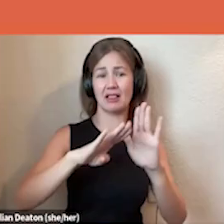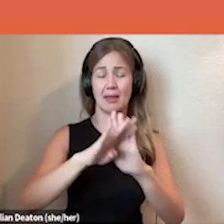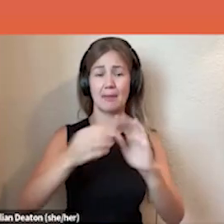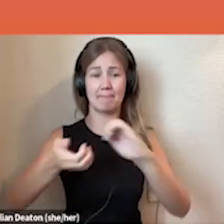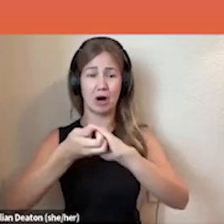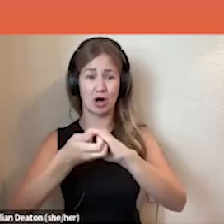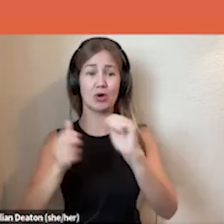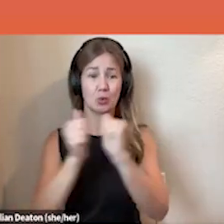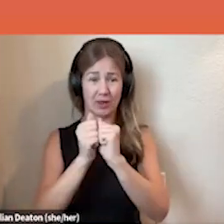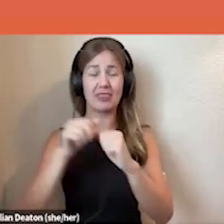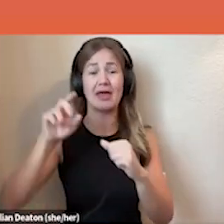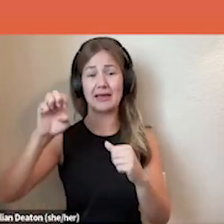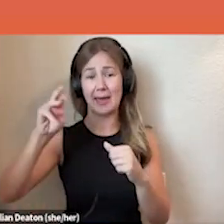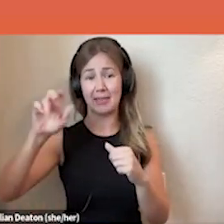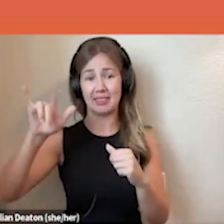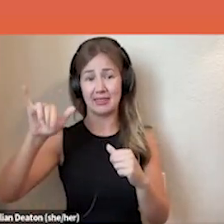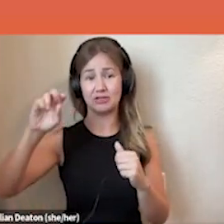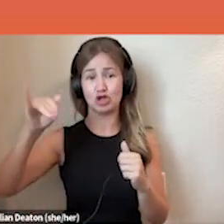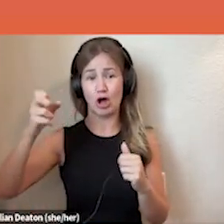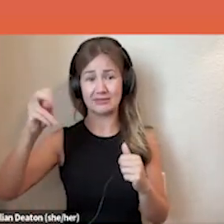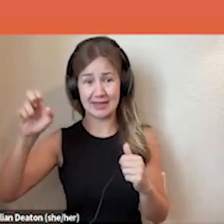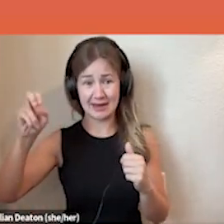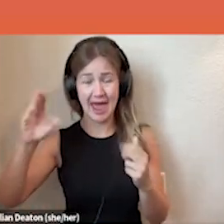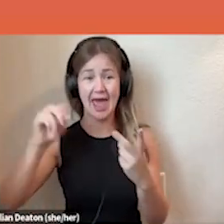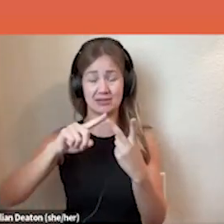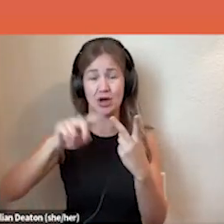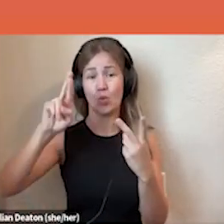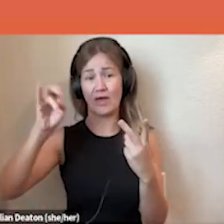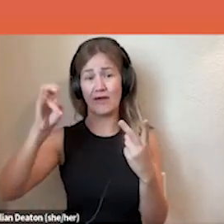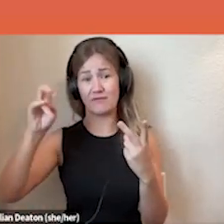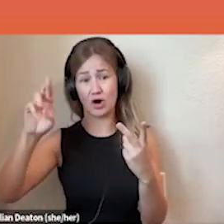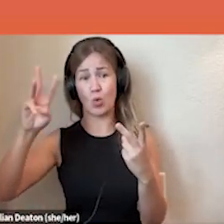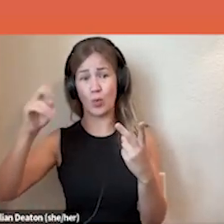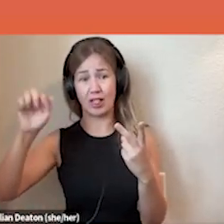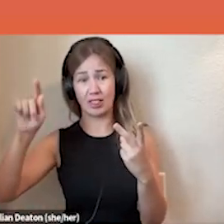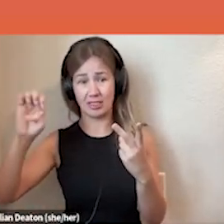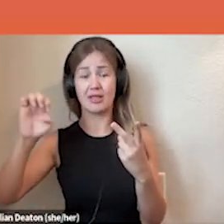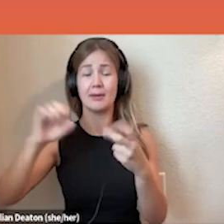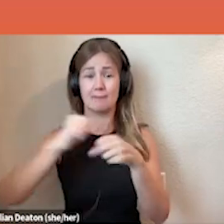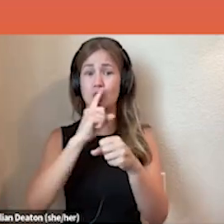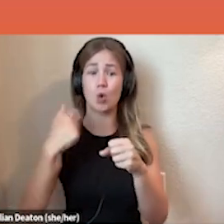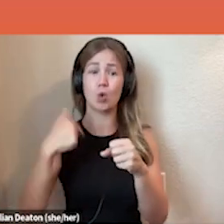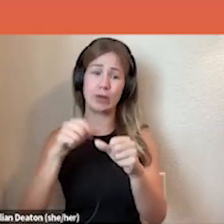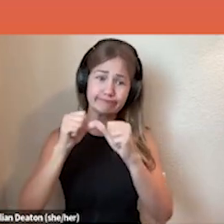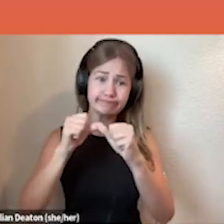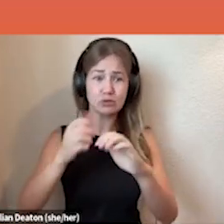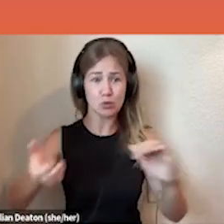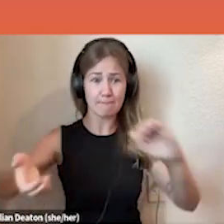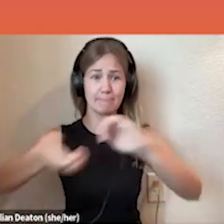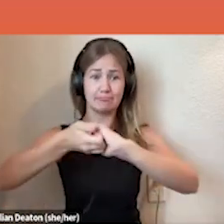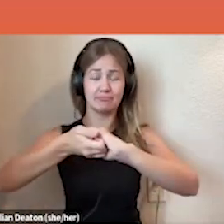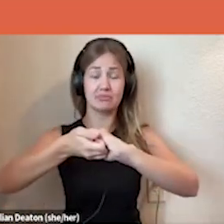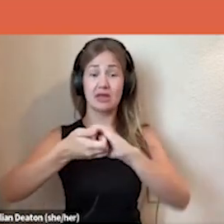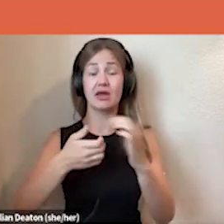activist Emily Johnson and River Whittle to ensure that we embody this allyship. This includes